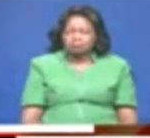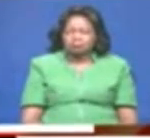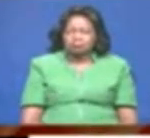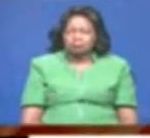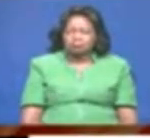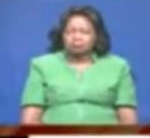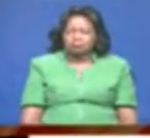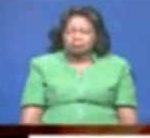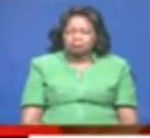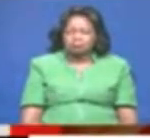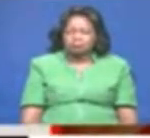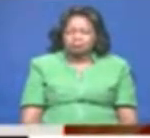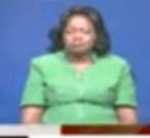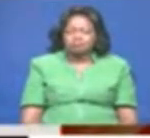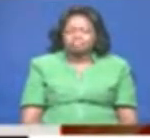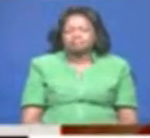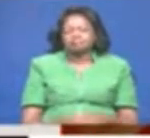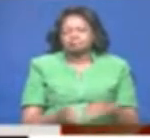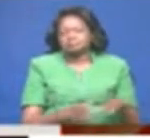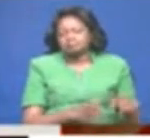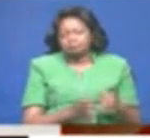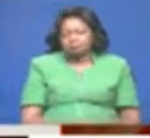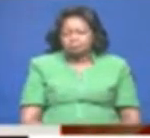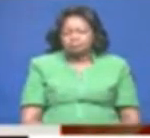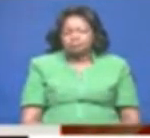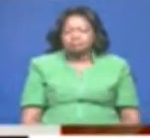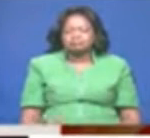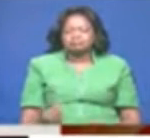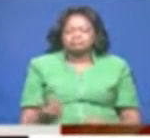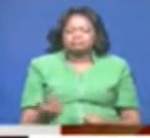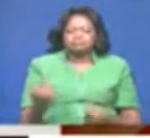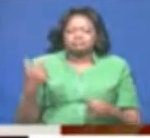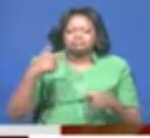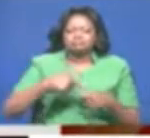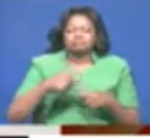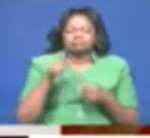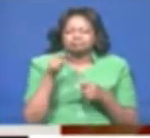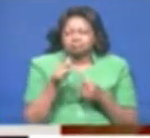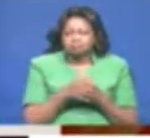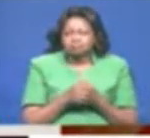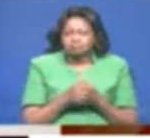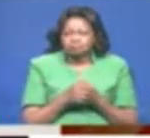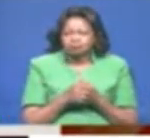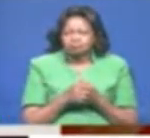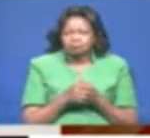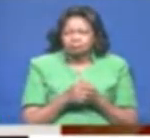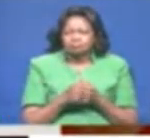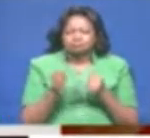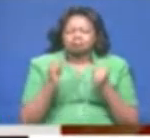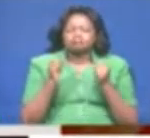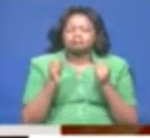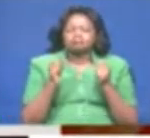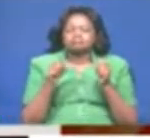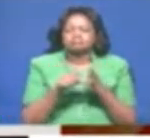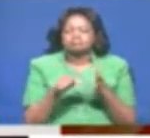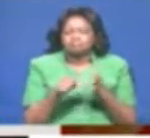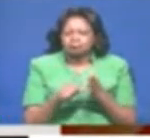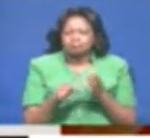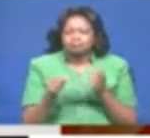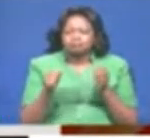And keeping up with the recent fuel review, Ilbisil town, I beg your pardon, motorists and boda riders are